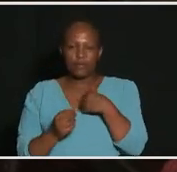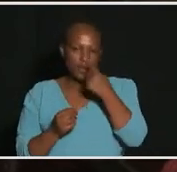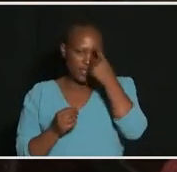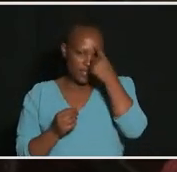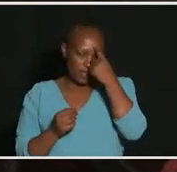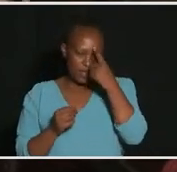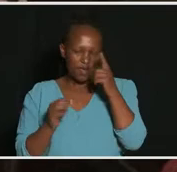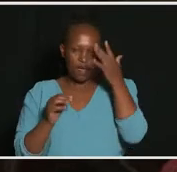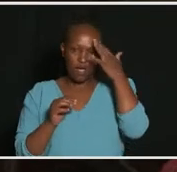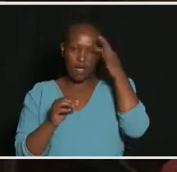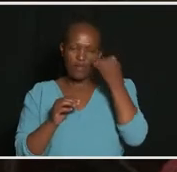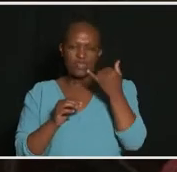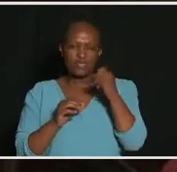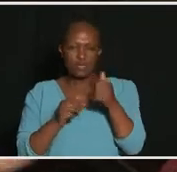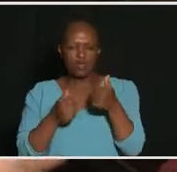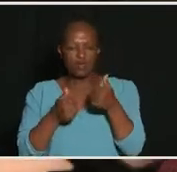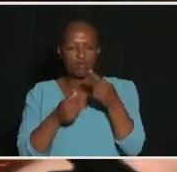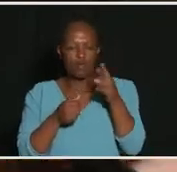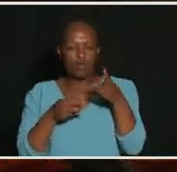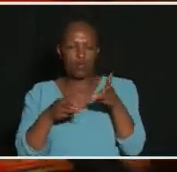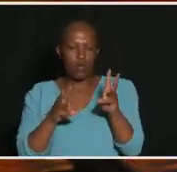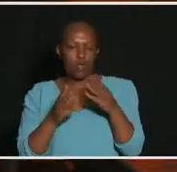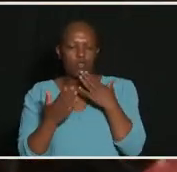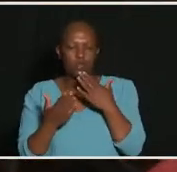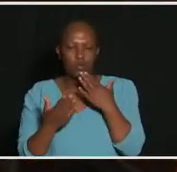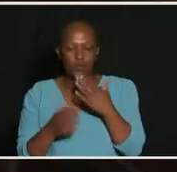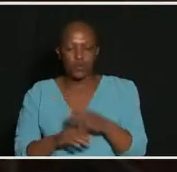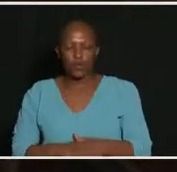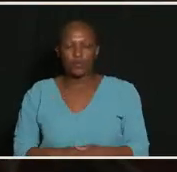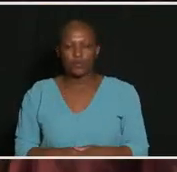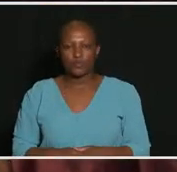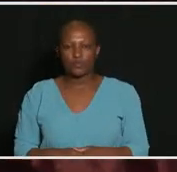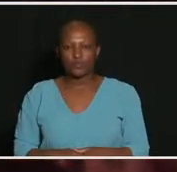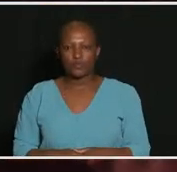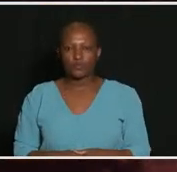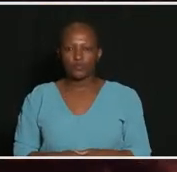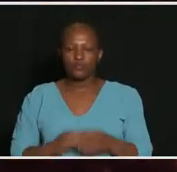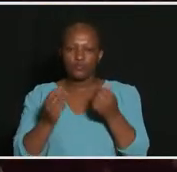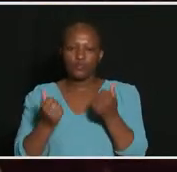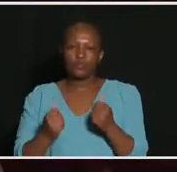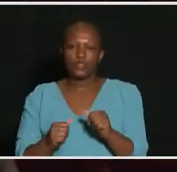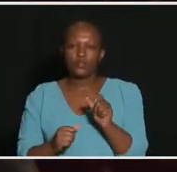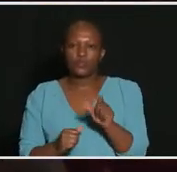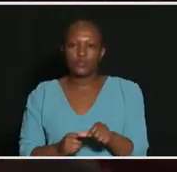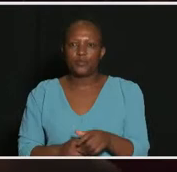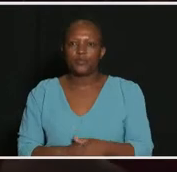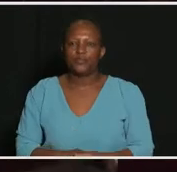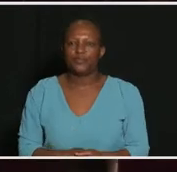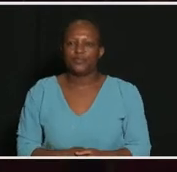is still on the right track thank you very much thank you next